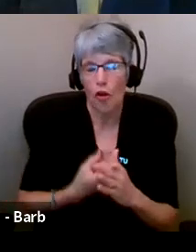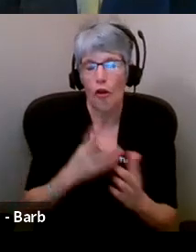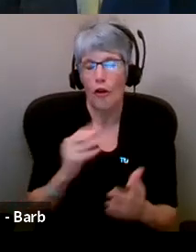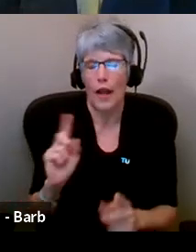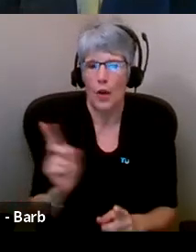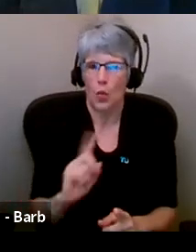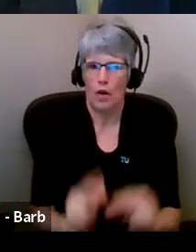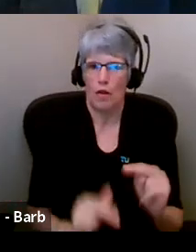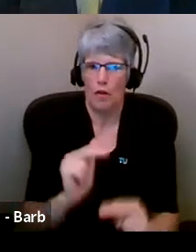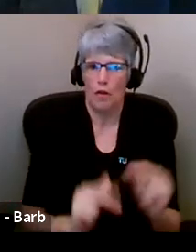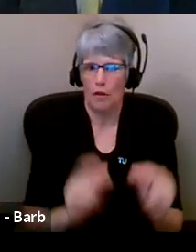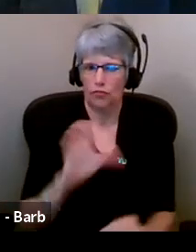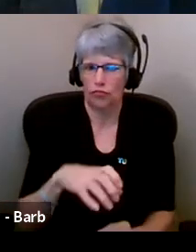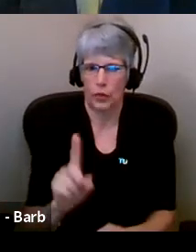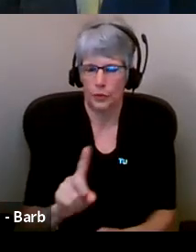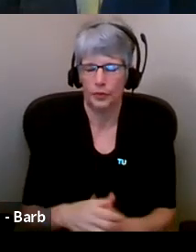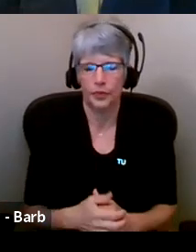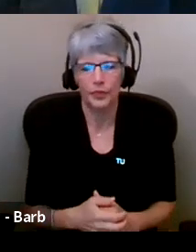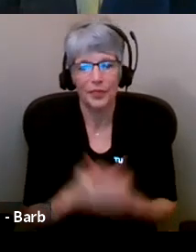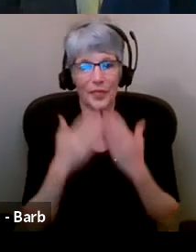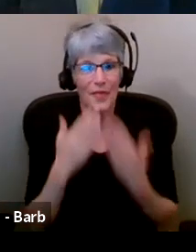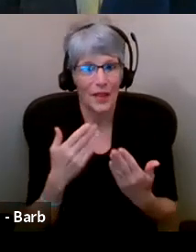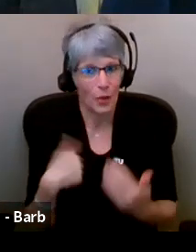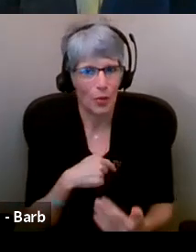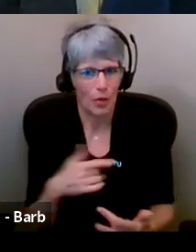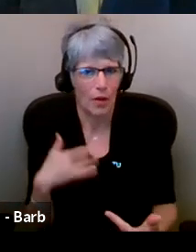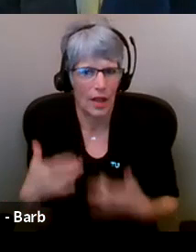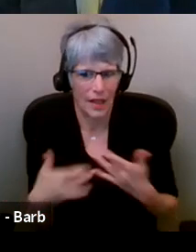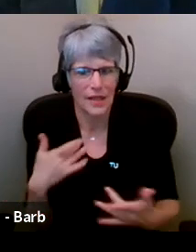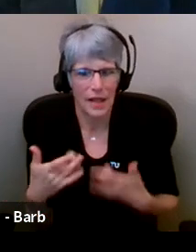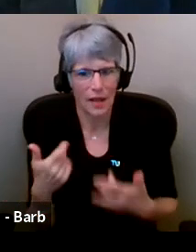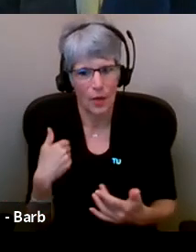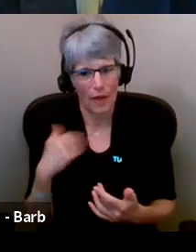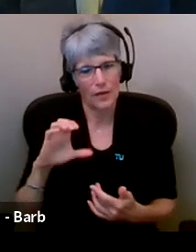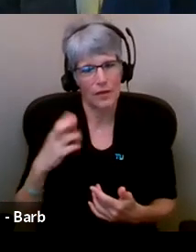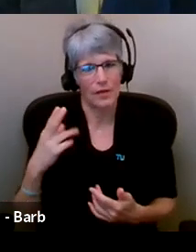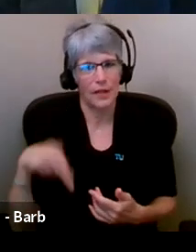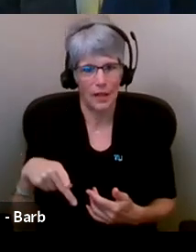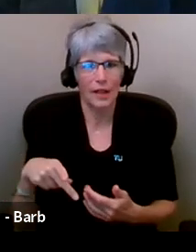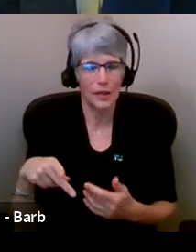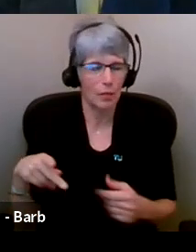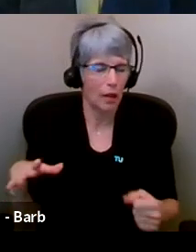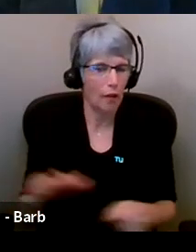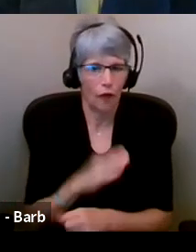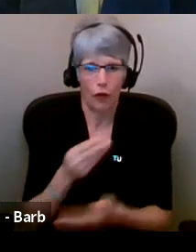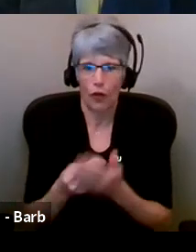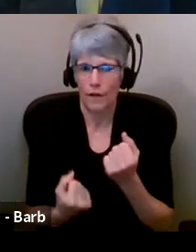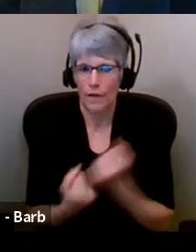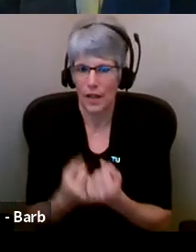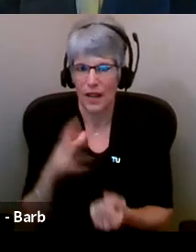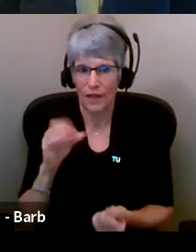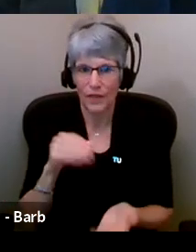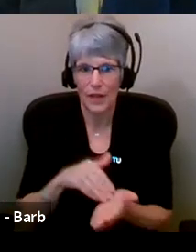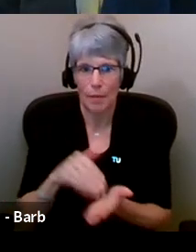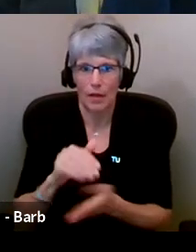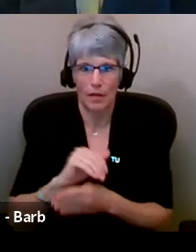going? Thank you, Sean. We're very excited that we have that College of Health Professions fully funded. We have $50 million coming